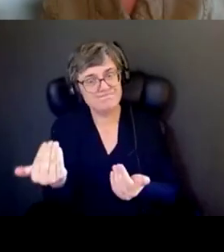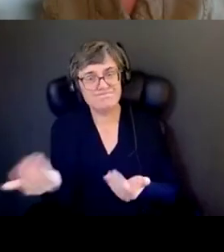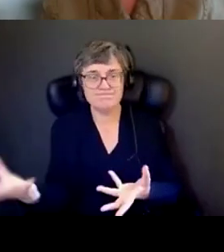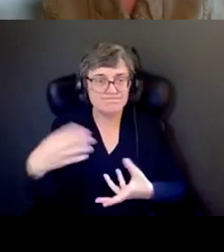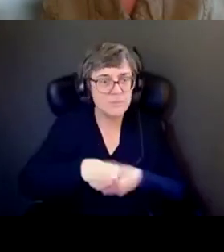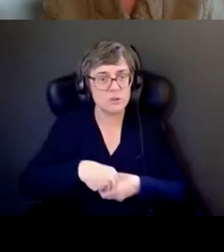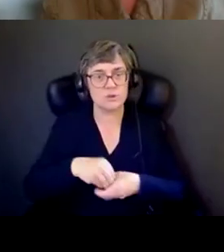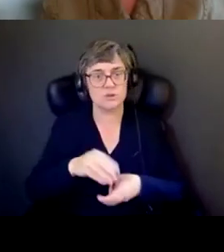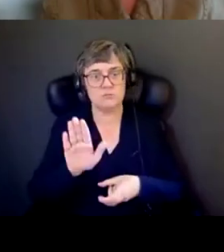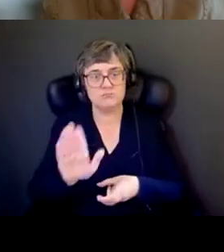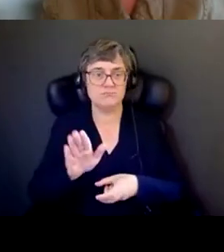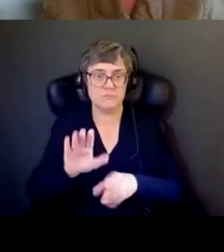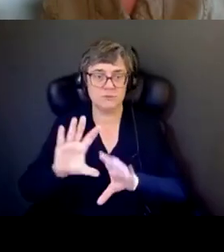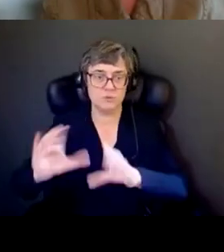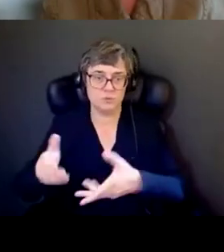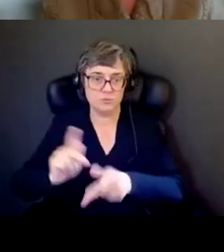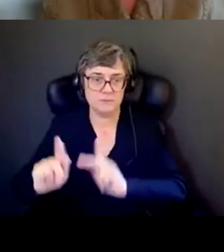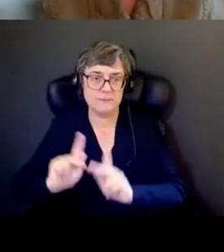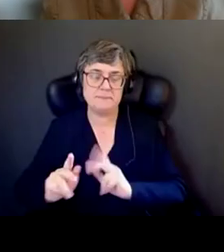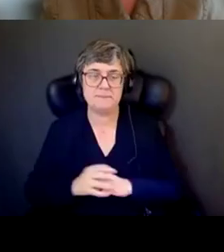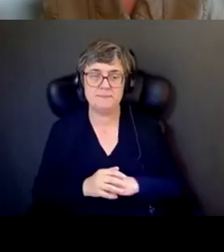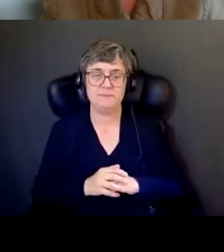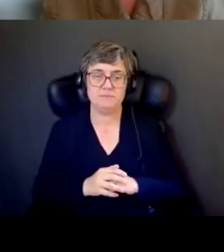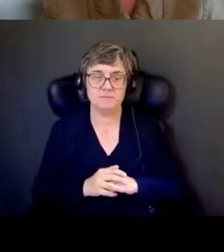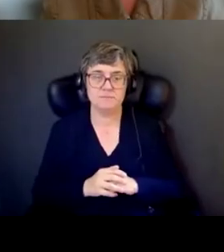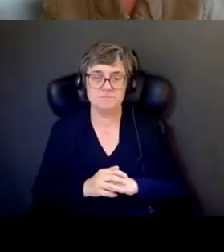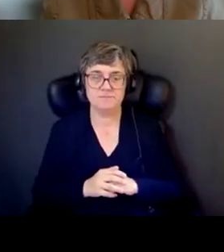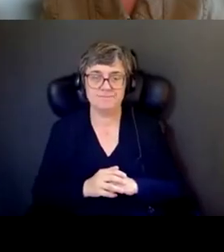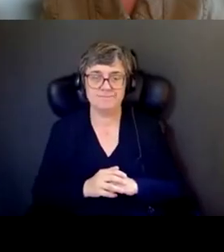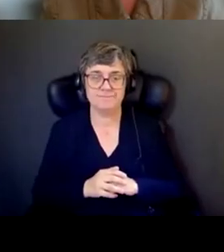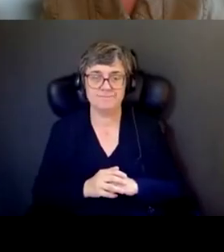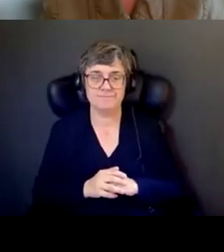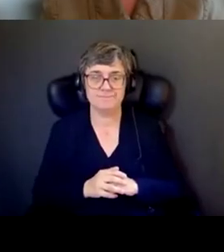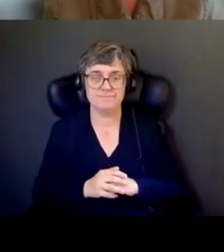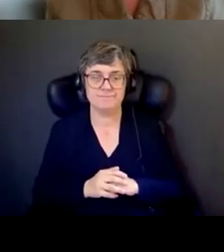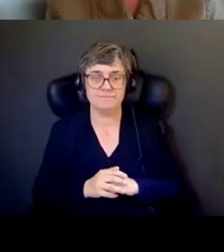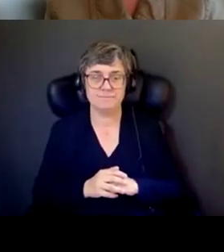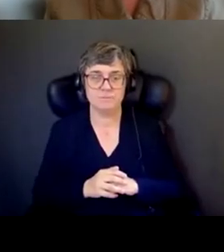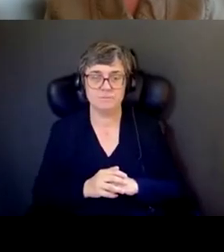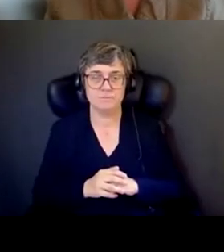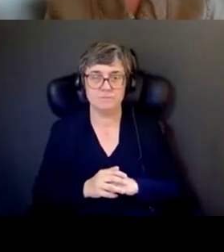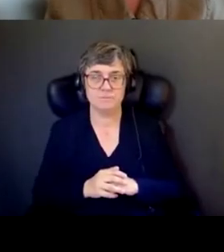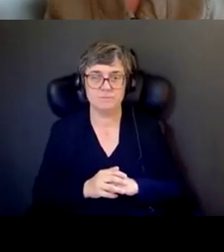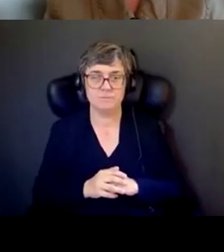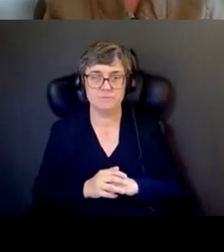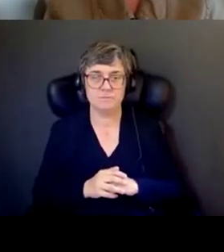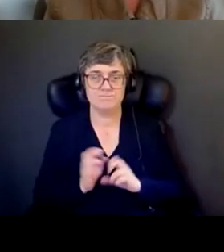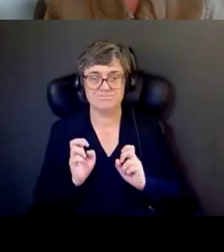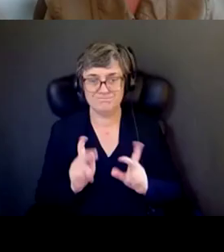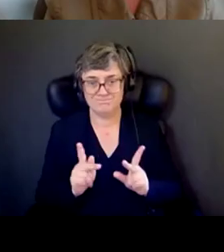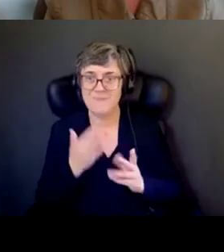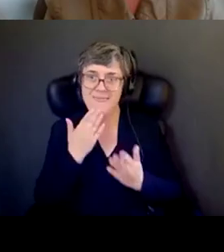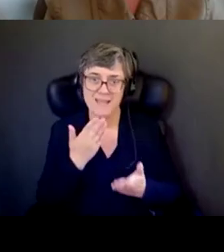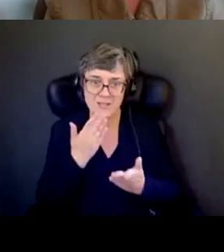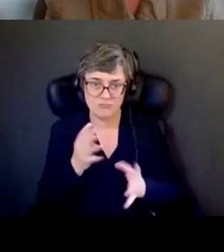what happens in the next few months/years. Okay, last question. I think we're doing okay with time. I wanted to make sure we